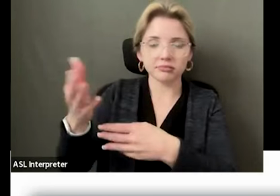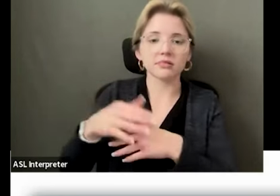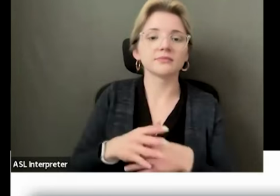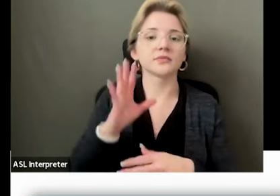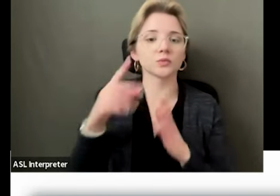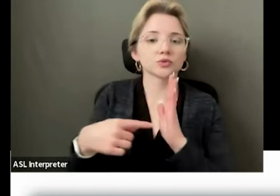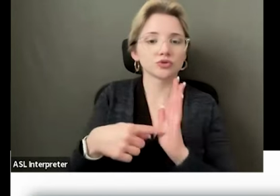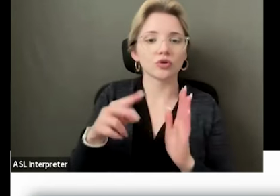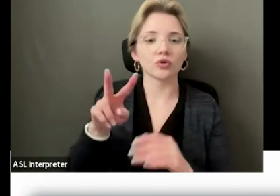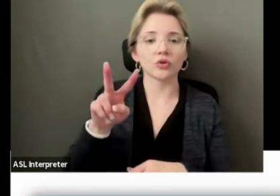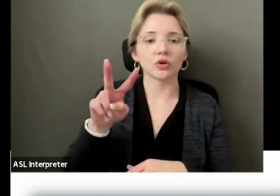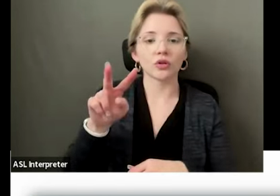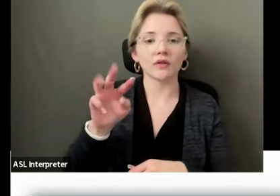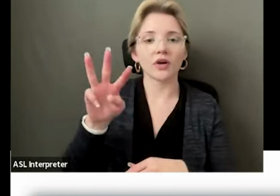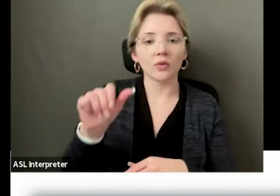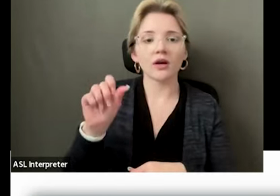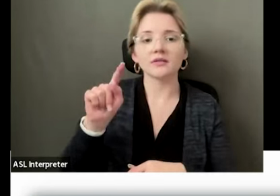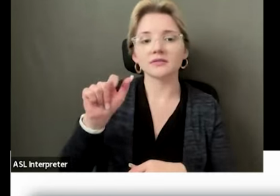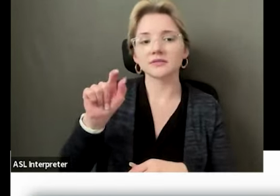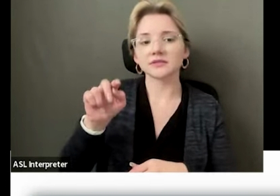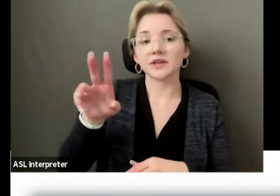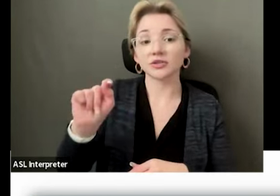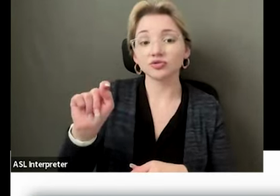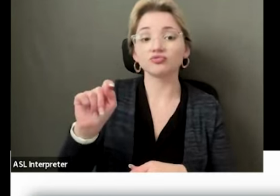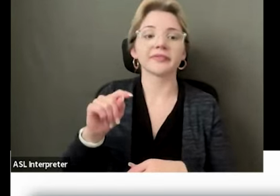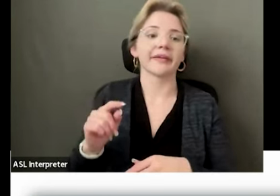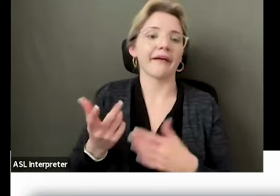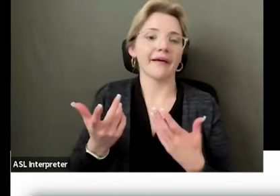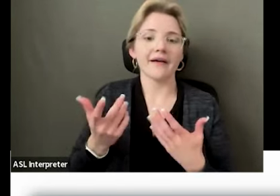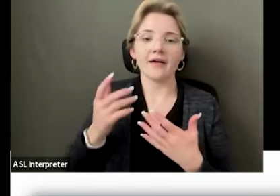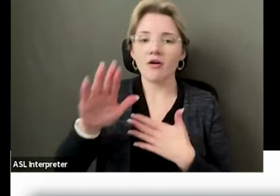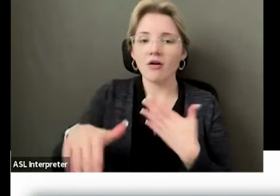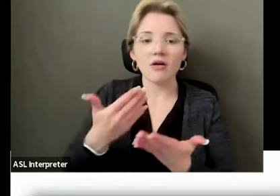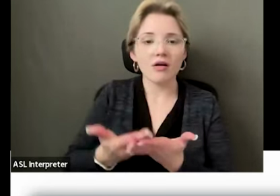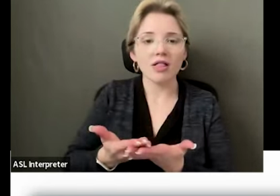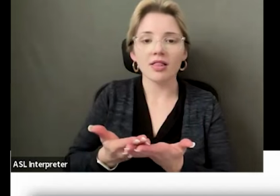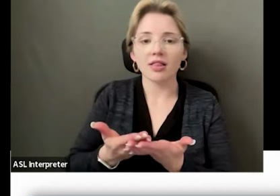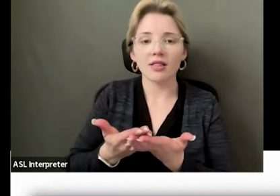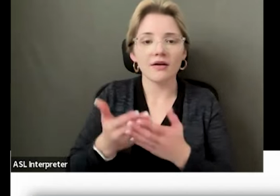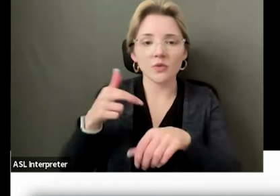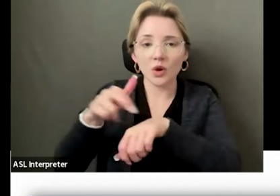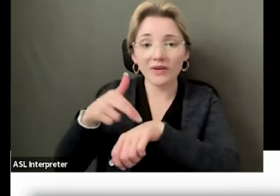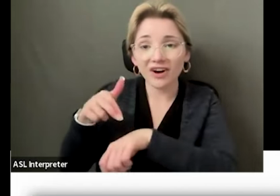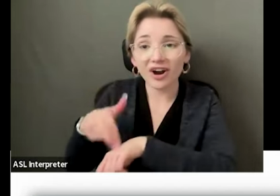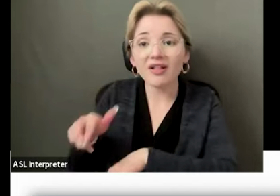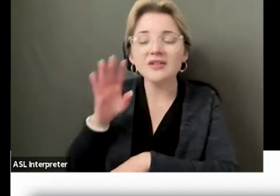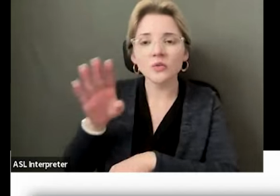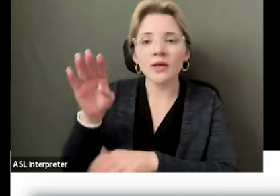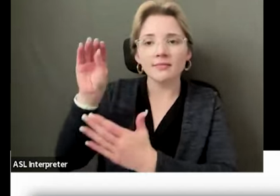the regulations, the notices, the guidance. And as more guidance comes out, this is where it will be